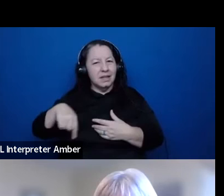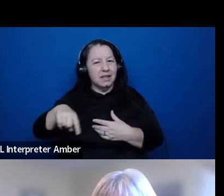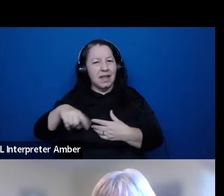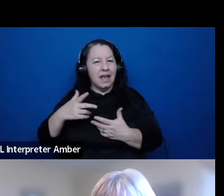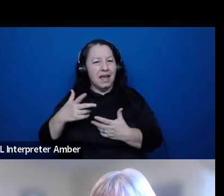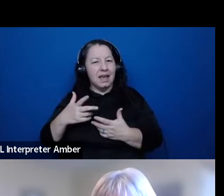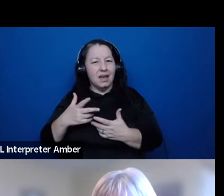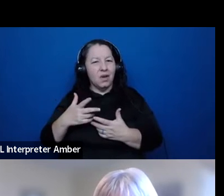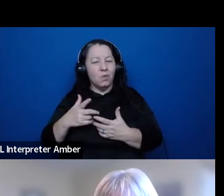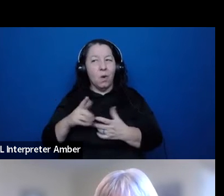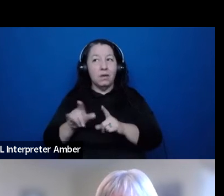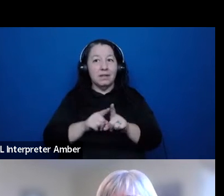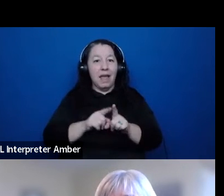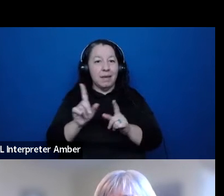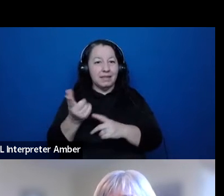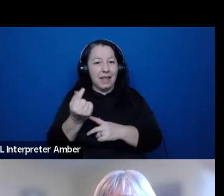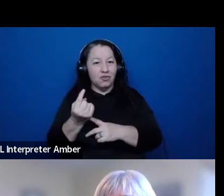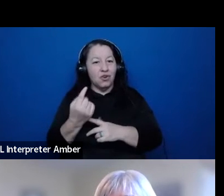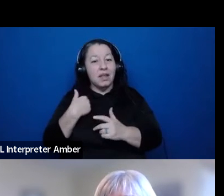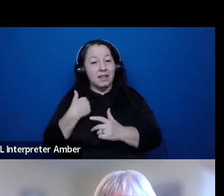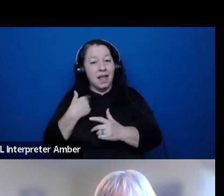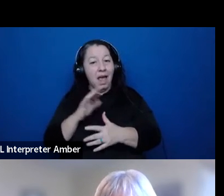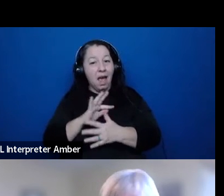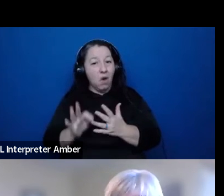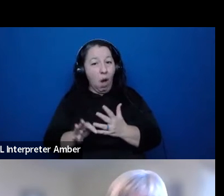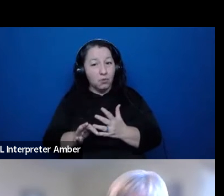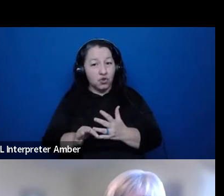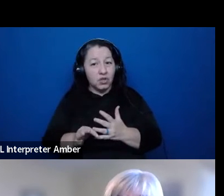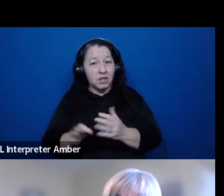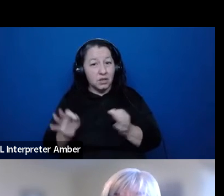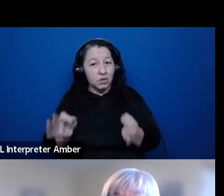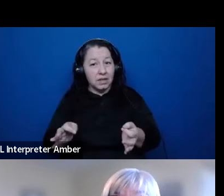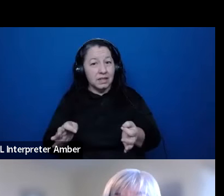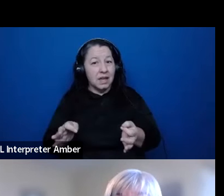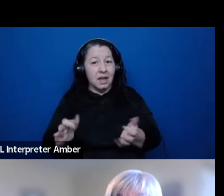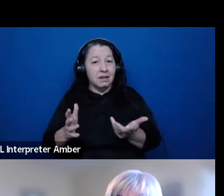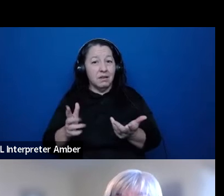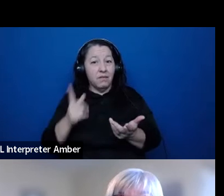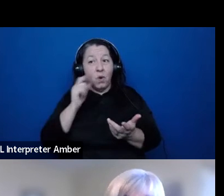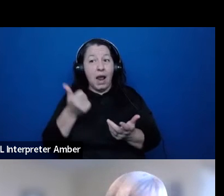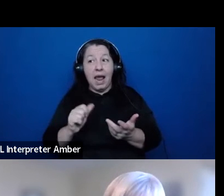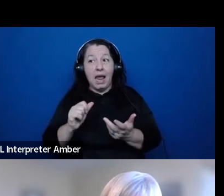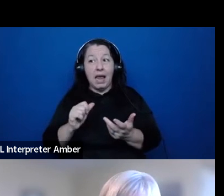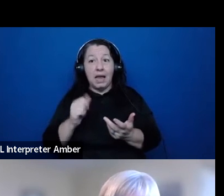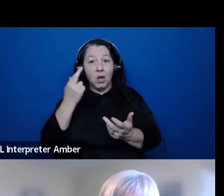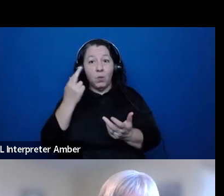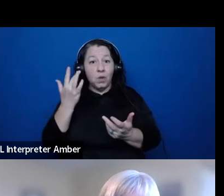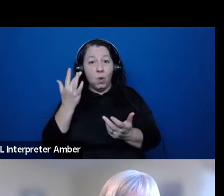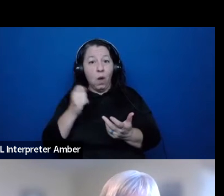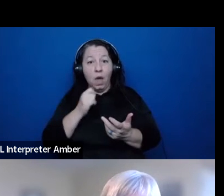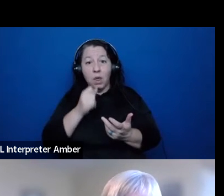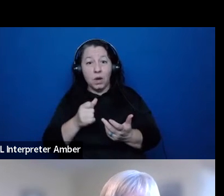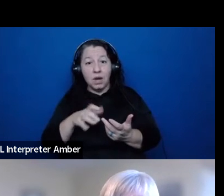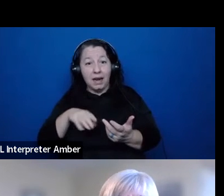that was last year, they would have the option, to cite any number of reasons why they would not accept